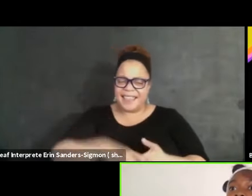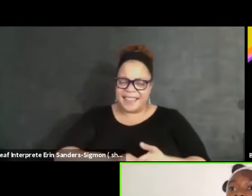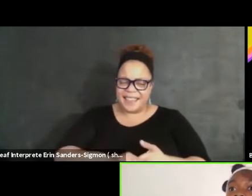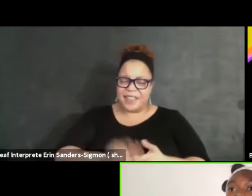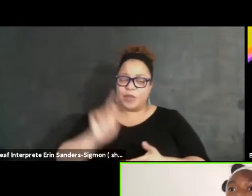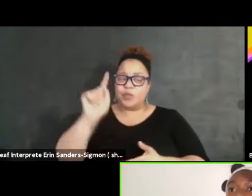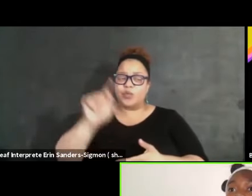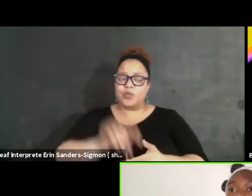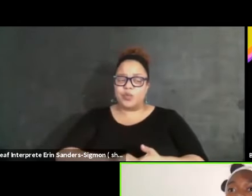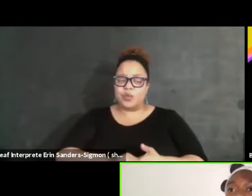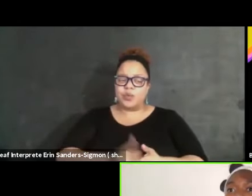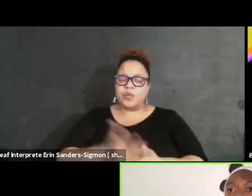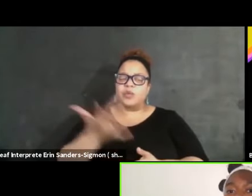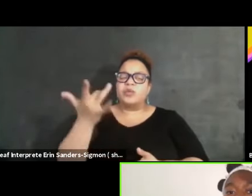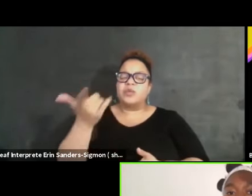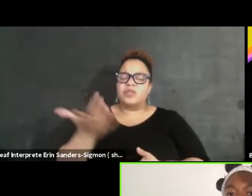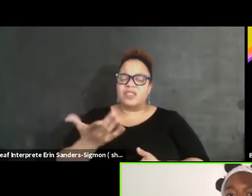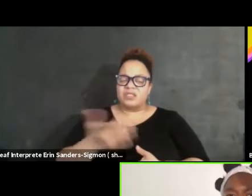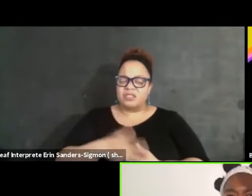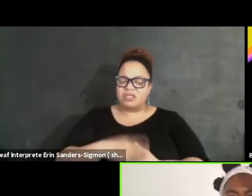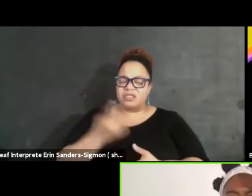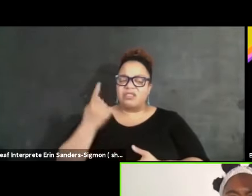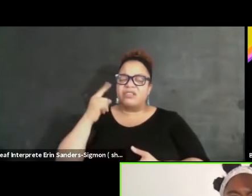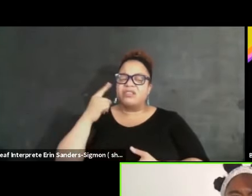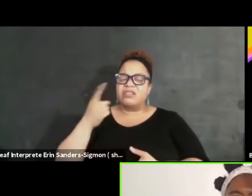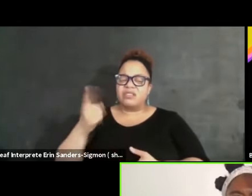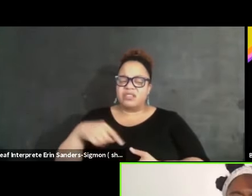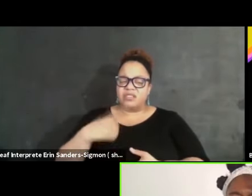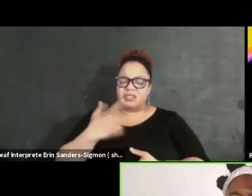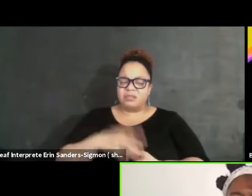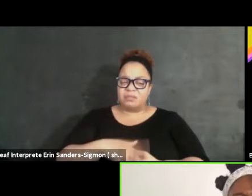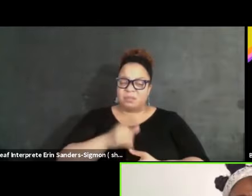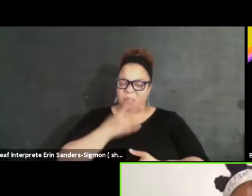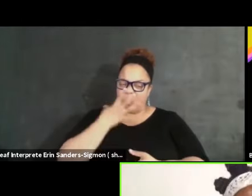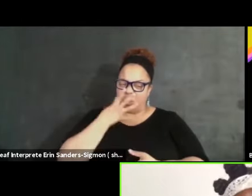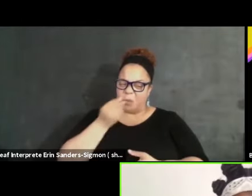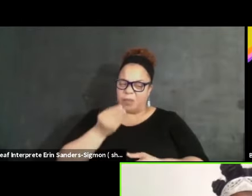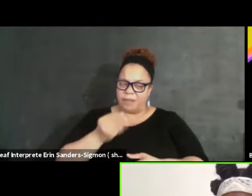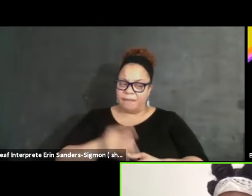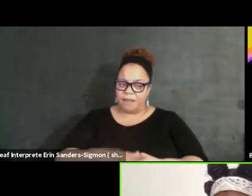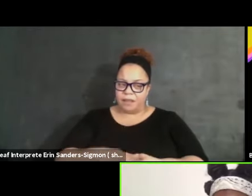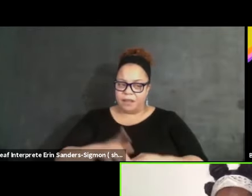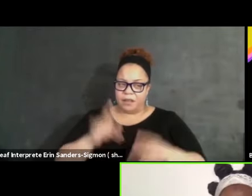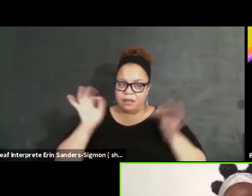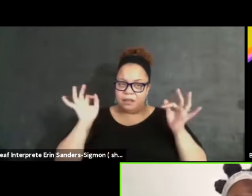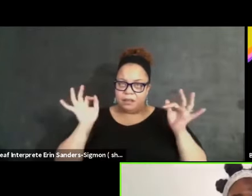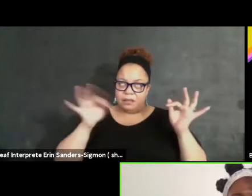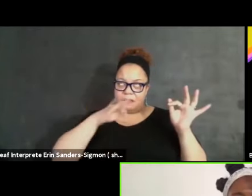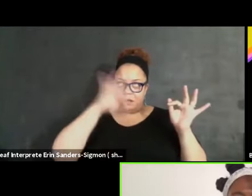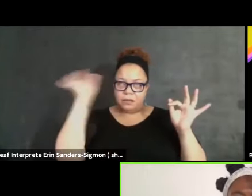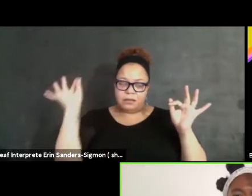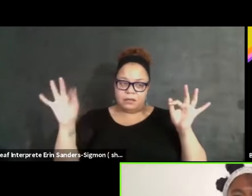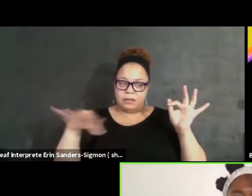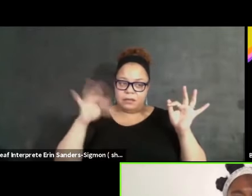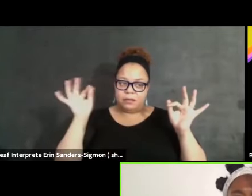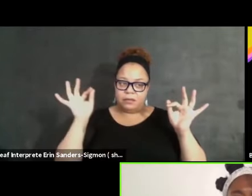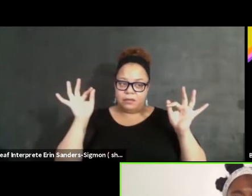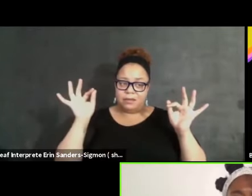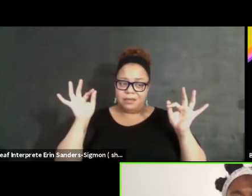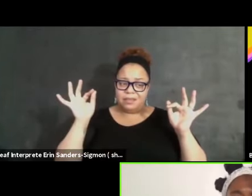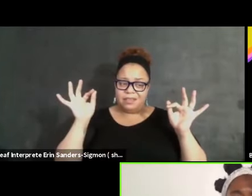here? And the wolf rolls his eyes at me like shit dice, like I'm a stray cat or invisible. So I say,